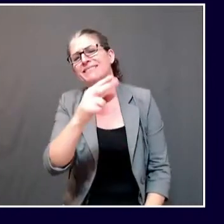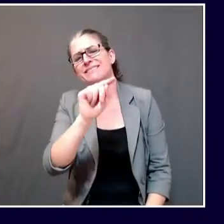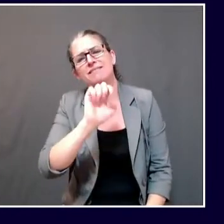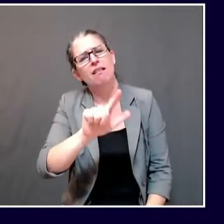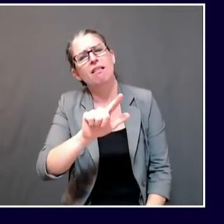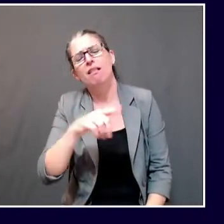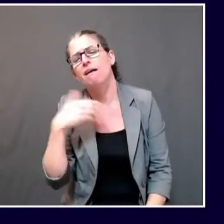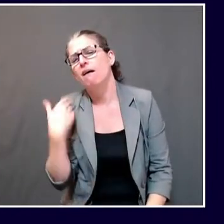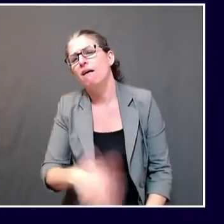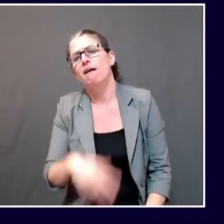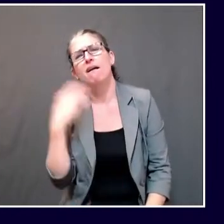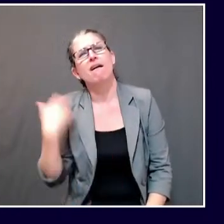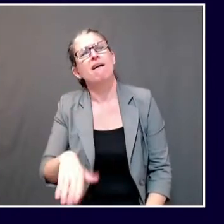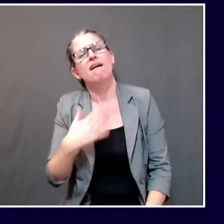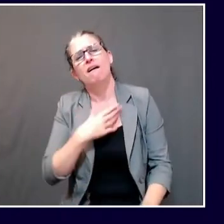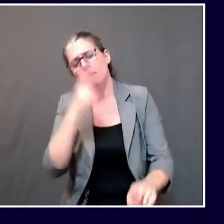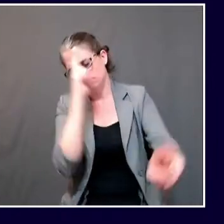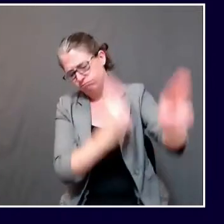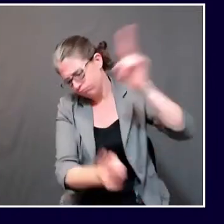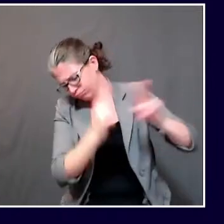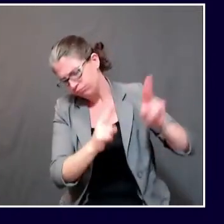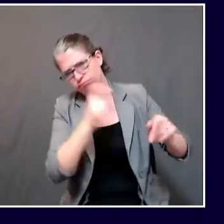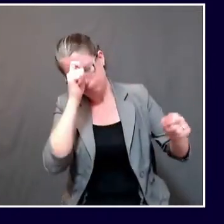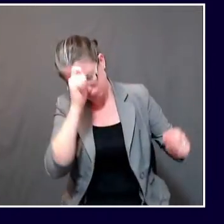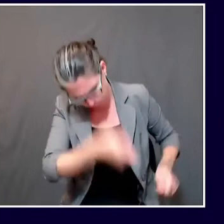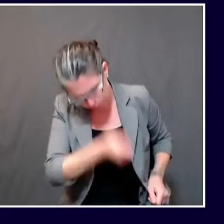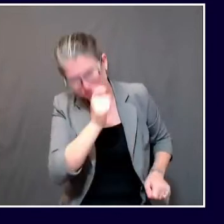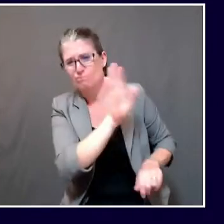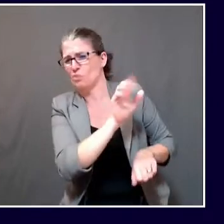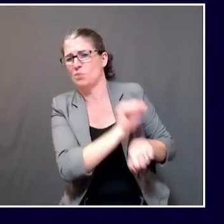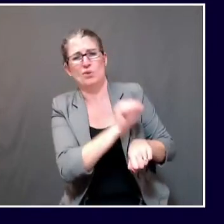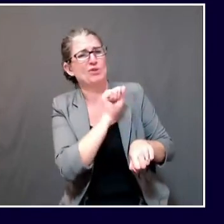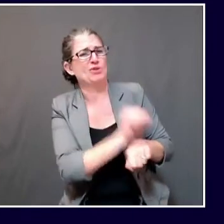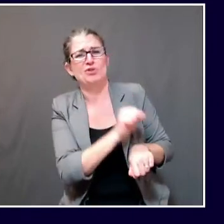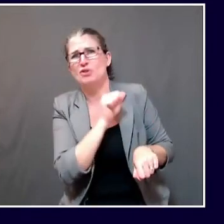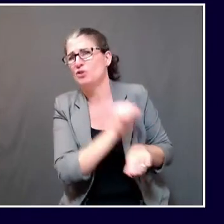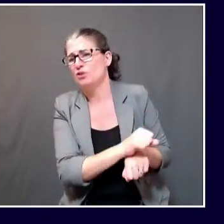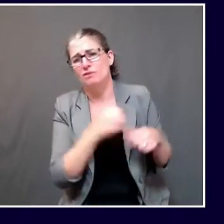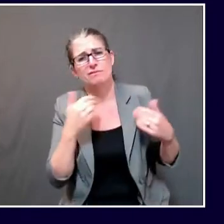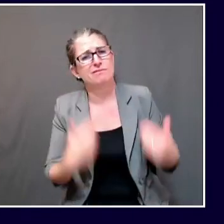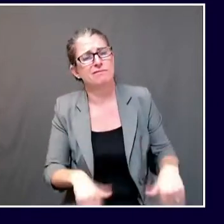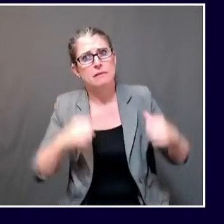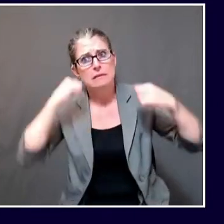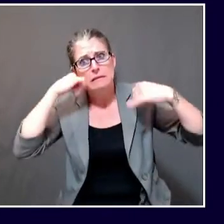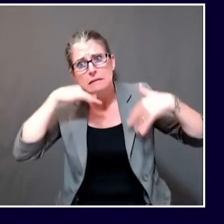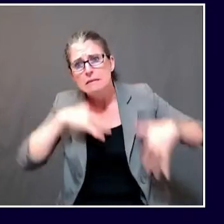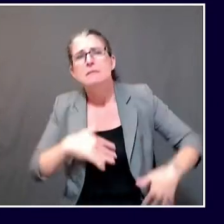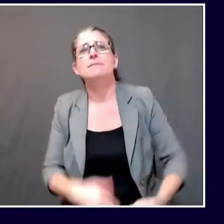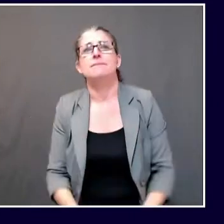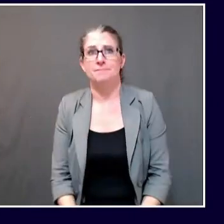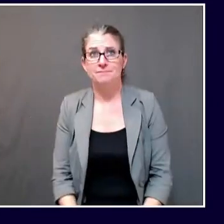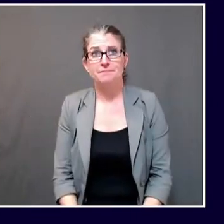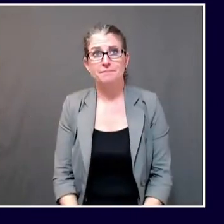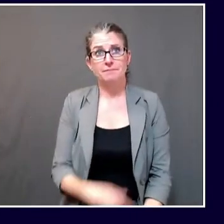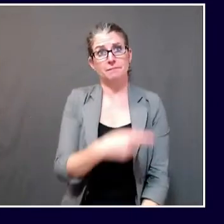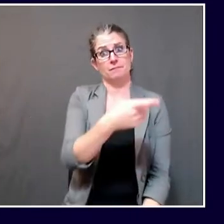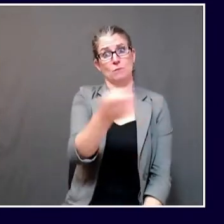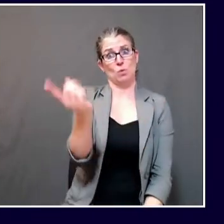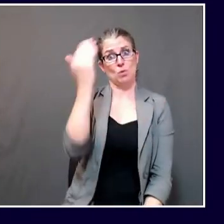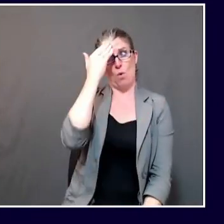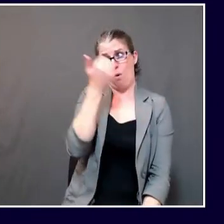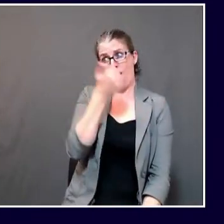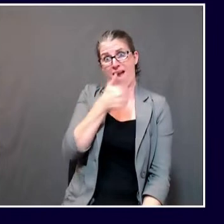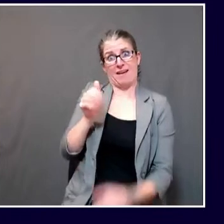and service that they have put in for the people of Maine. If you happen to know someone who works at the Maine CDC laboratory,